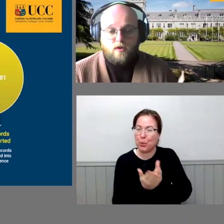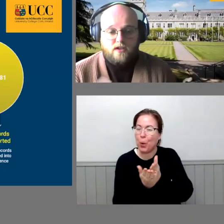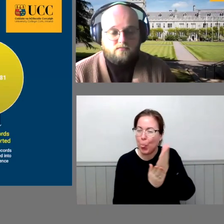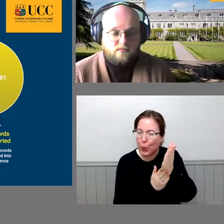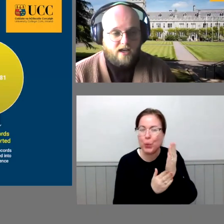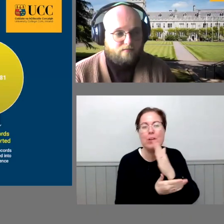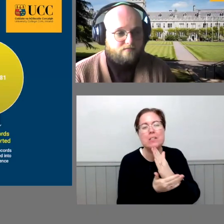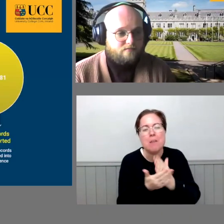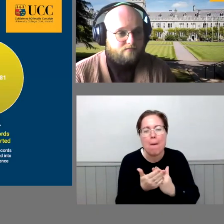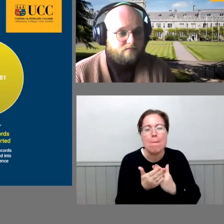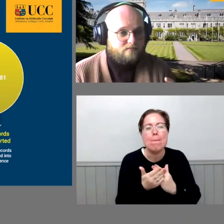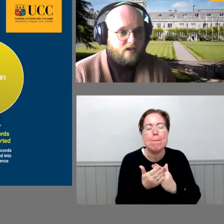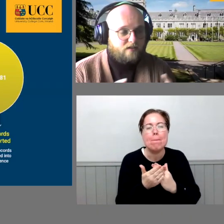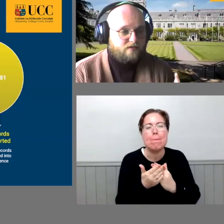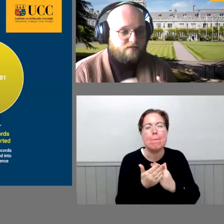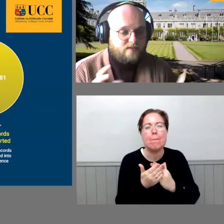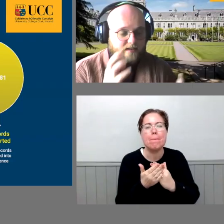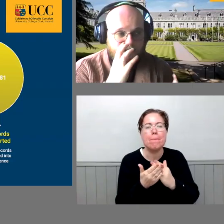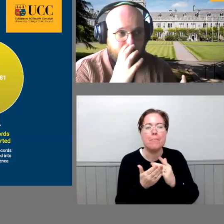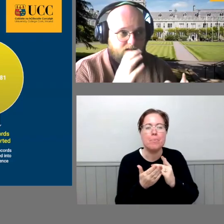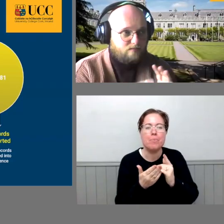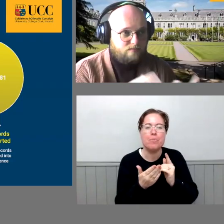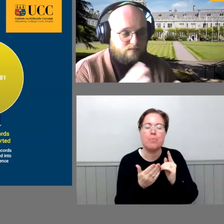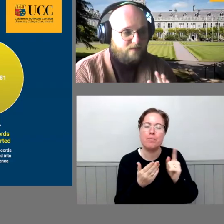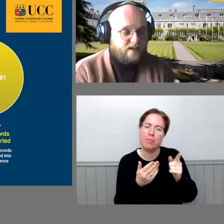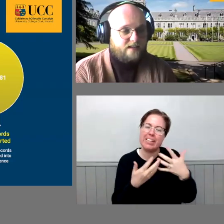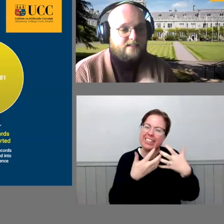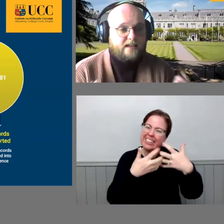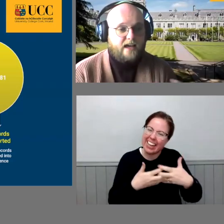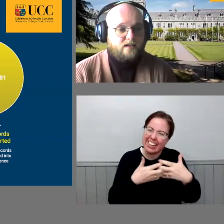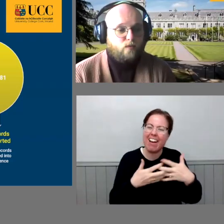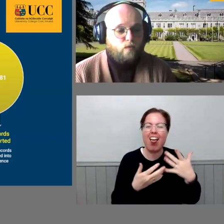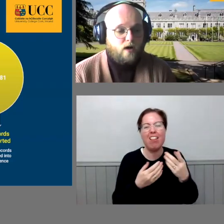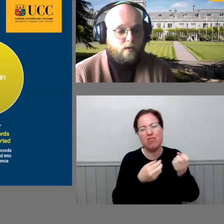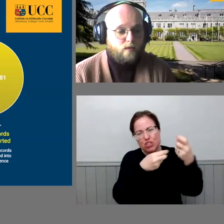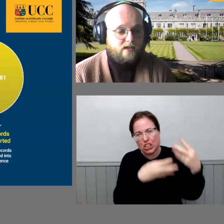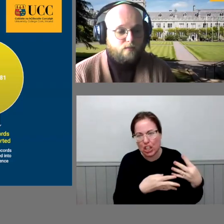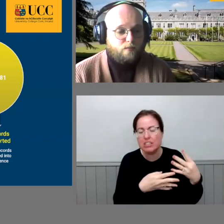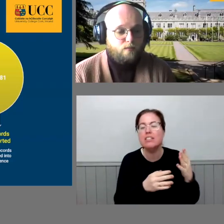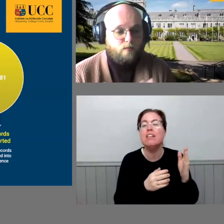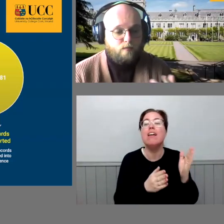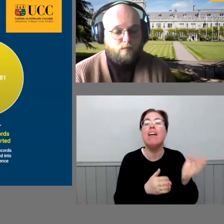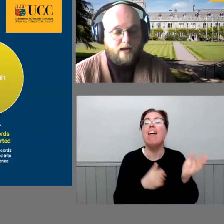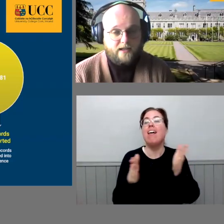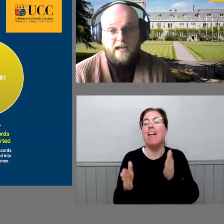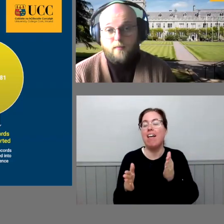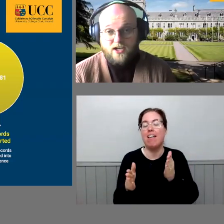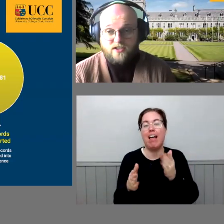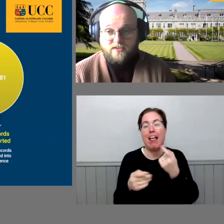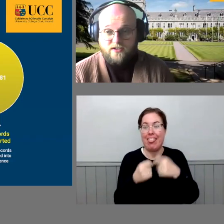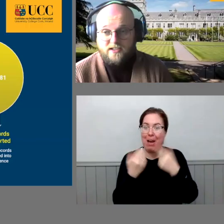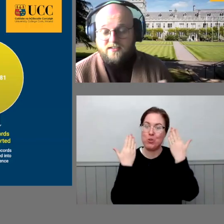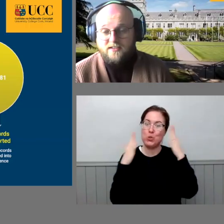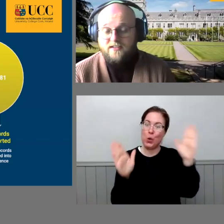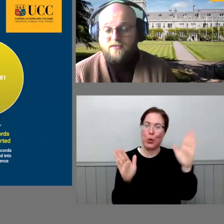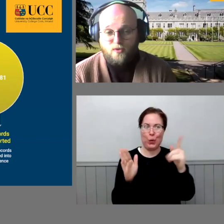the more kind of technical findings, and then I will play the